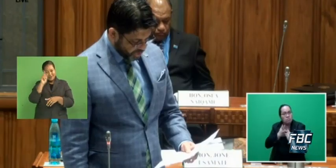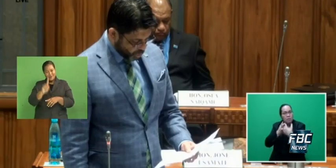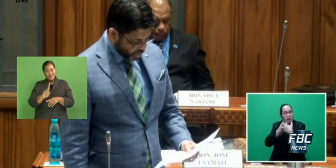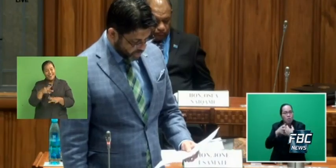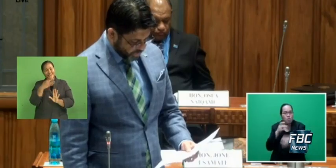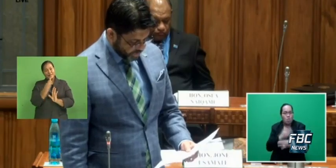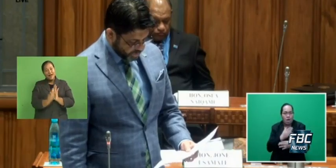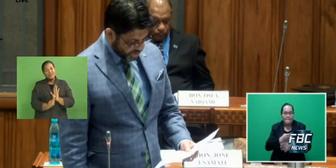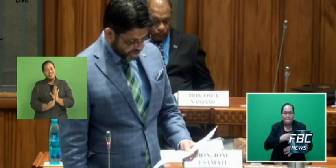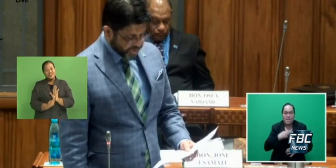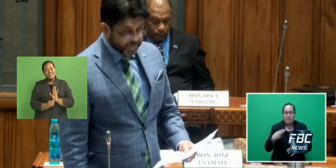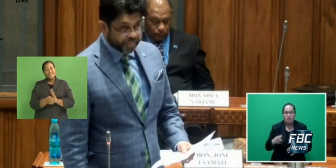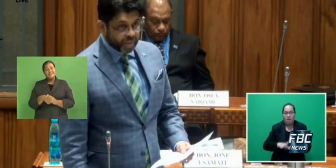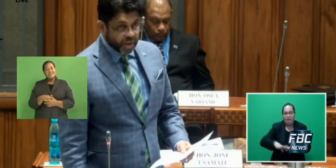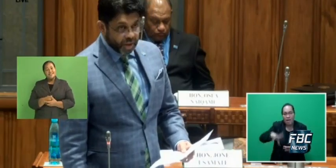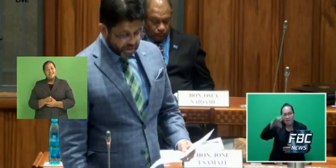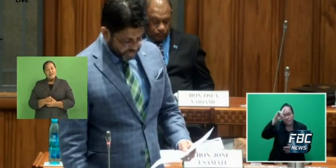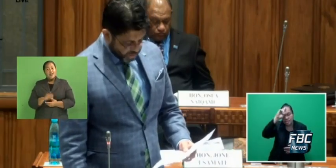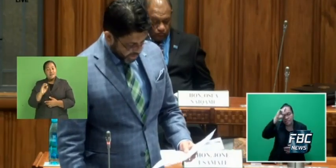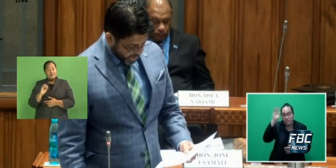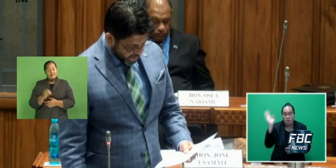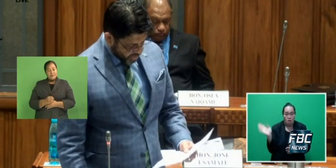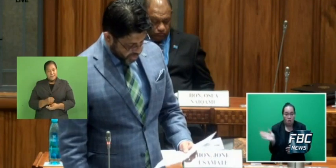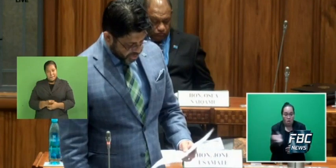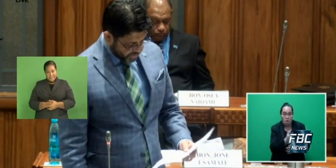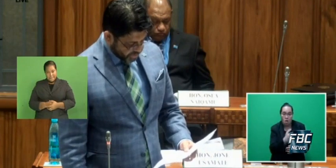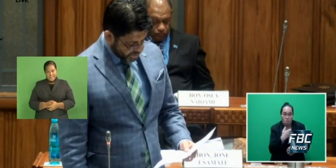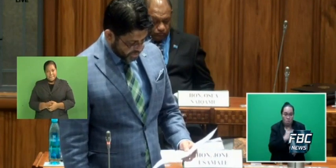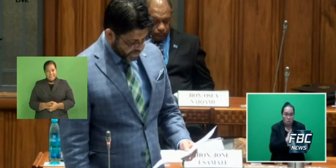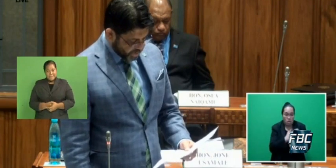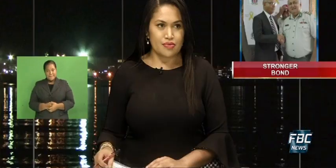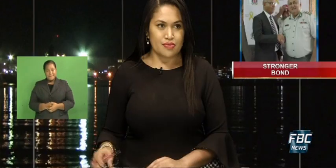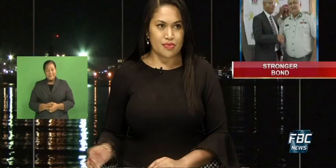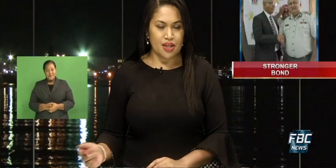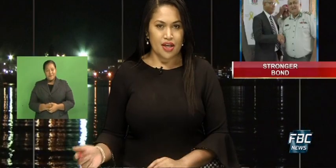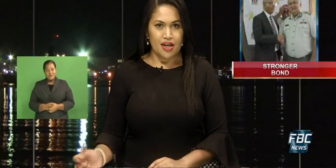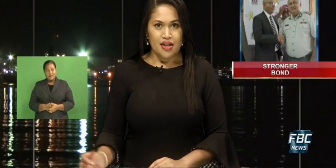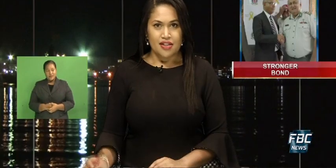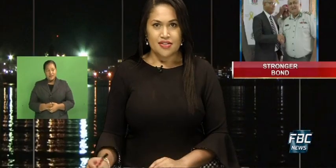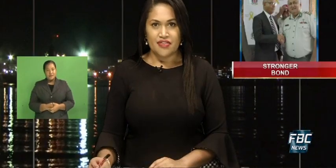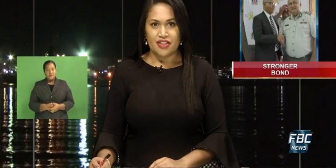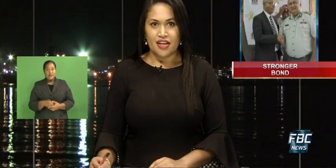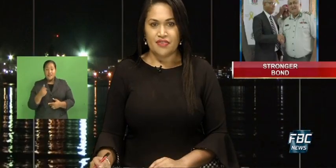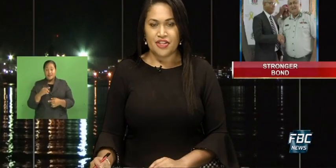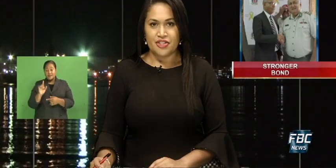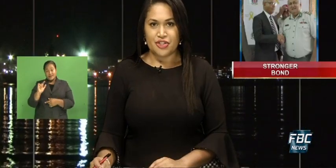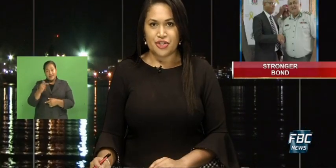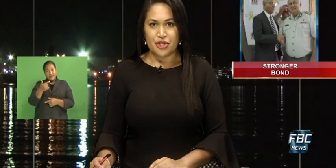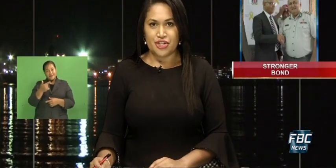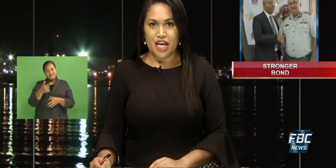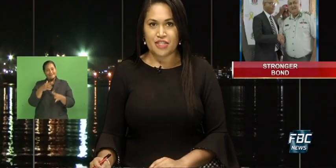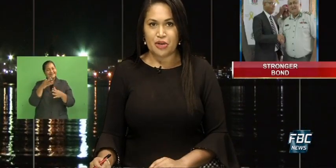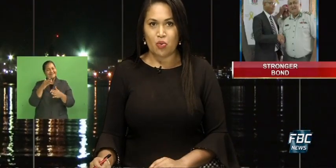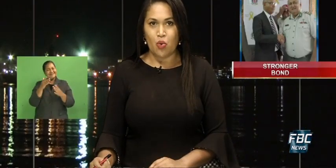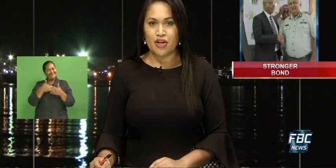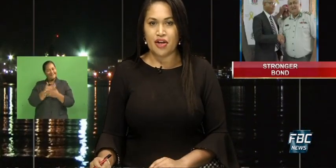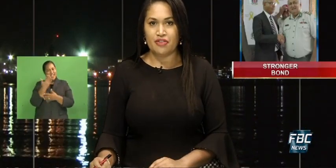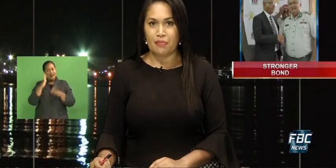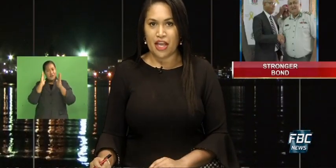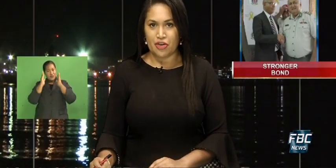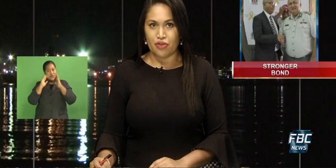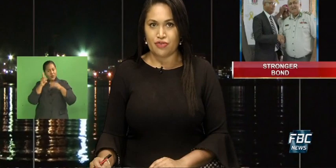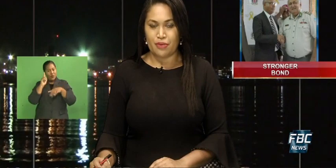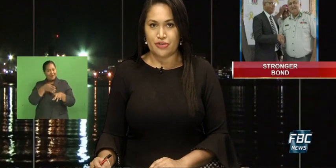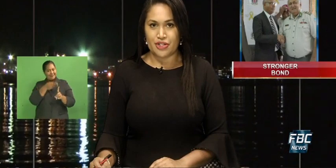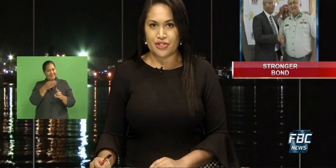2020-2021 budget address. Chosai Nanunga, FBC News. The Seventhday Adventist Church has been one of the